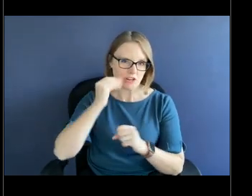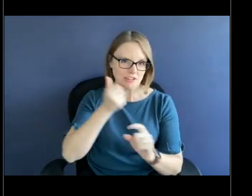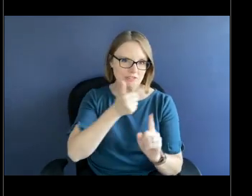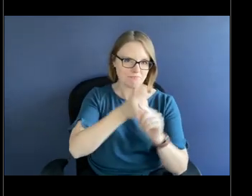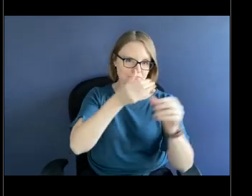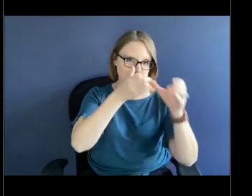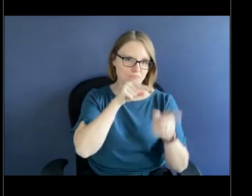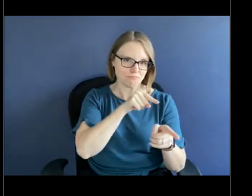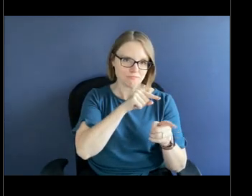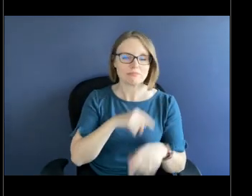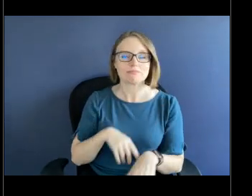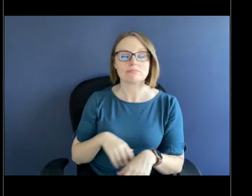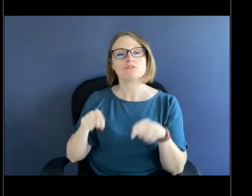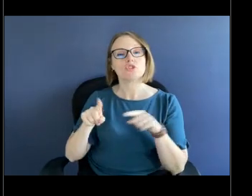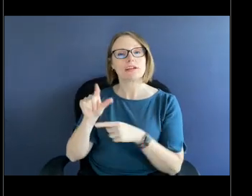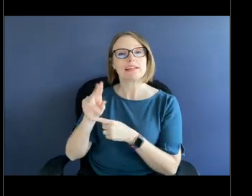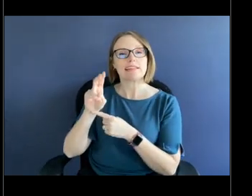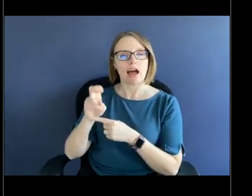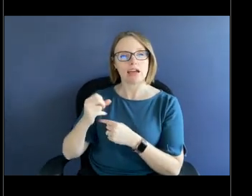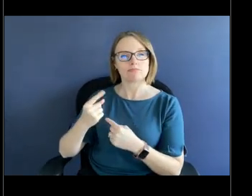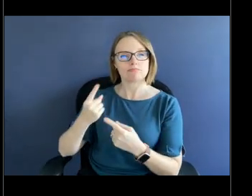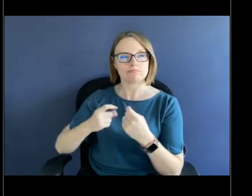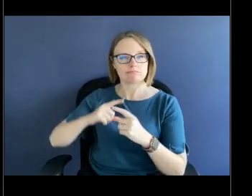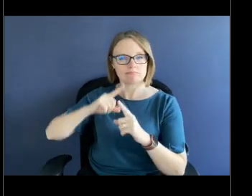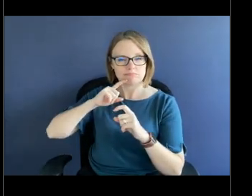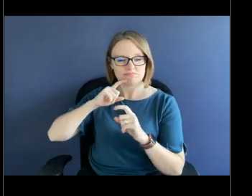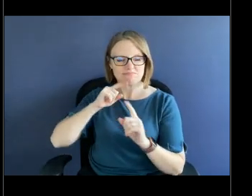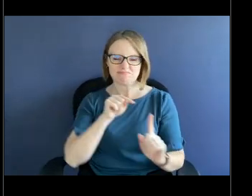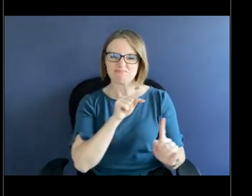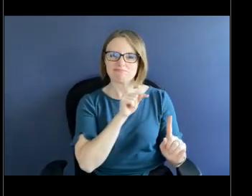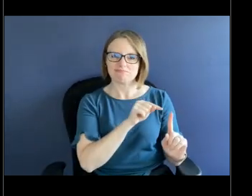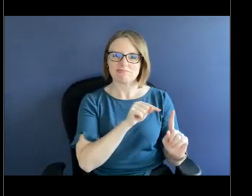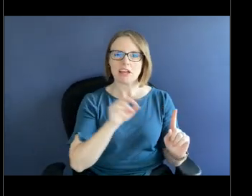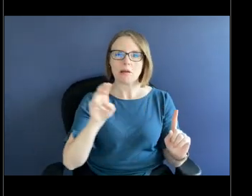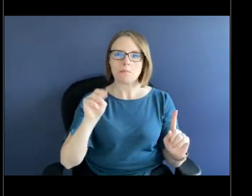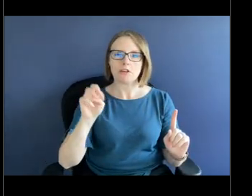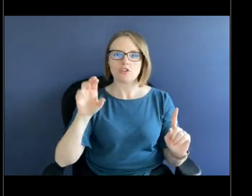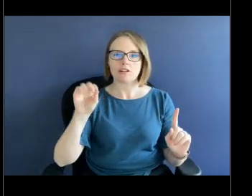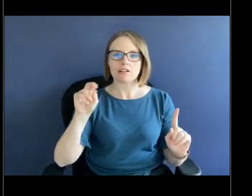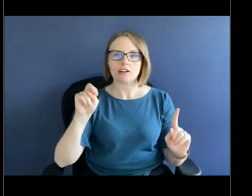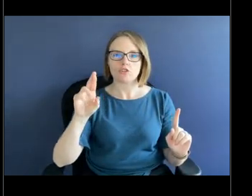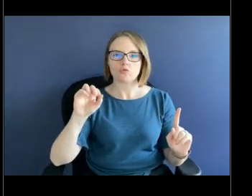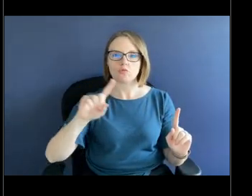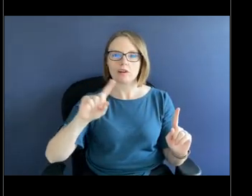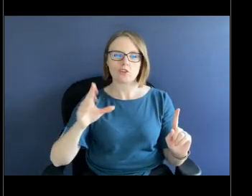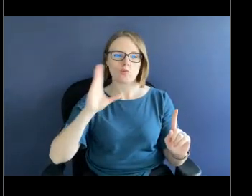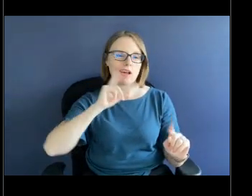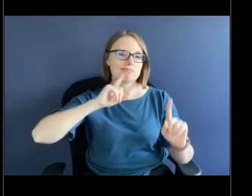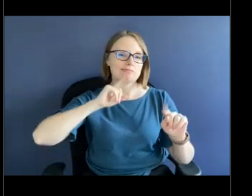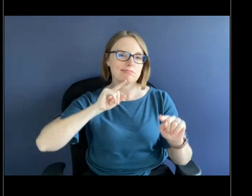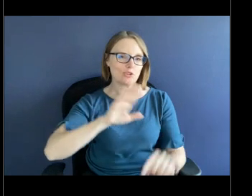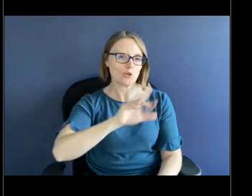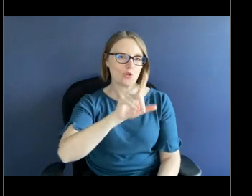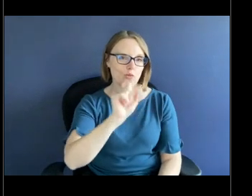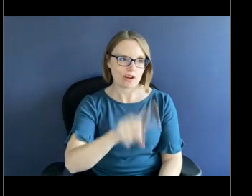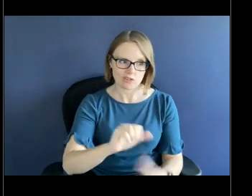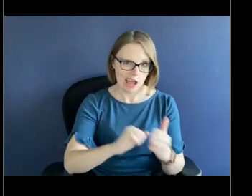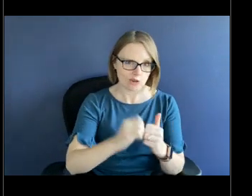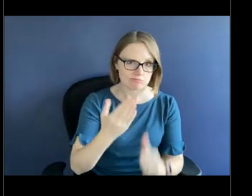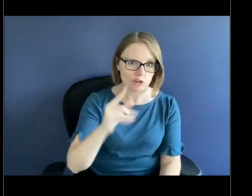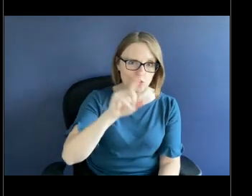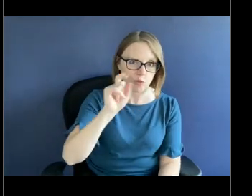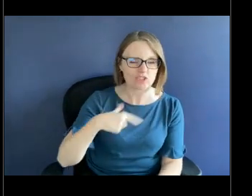During the live Q&A session, Mr. Contreras will answer your questions, which you can type in the